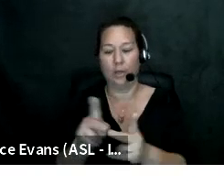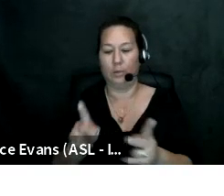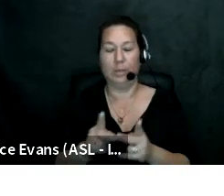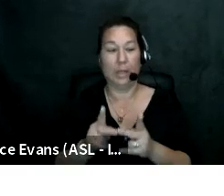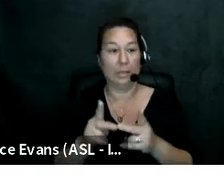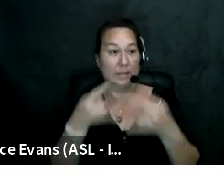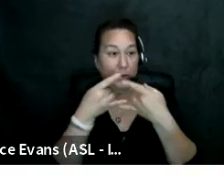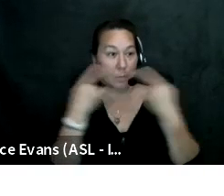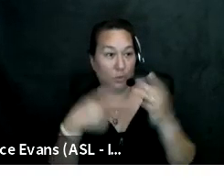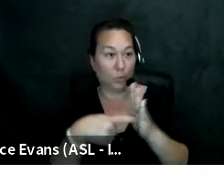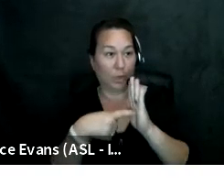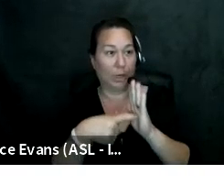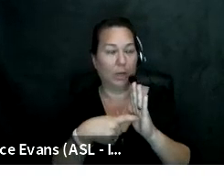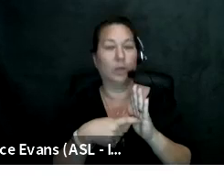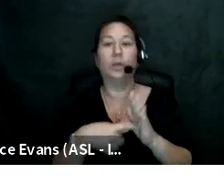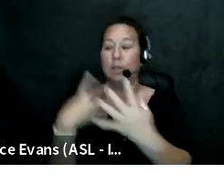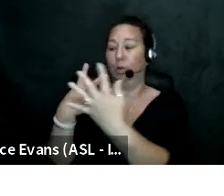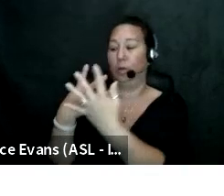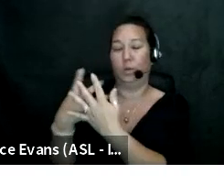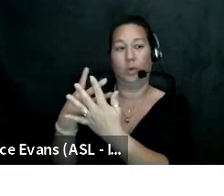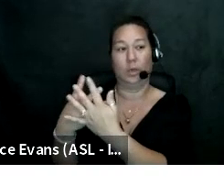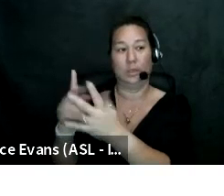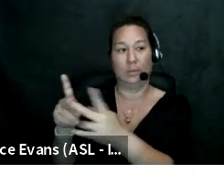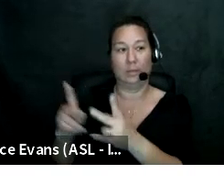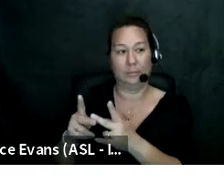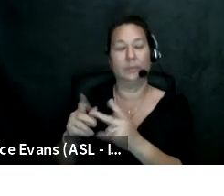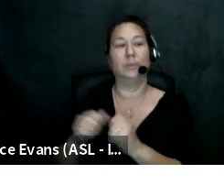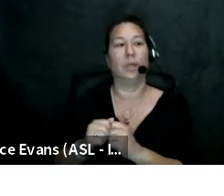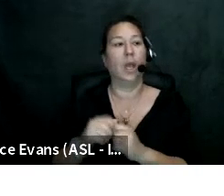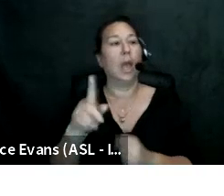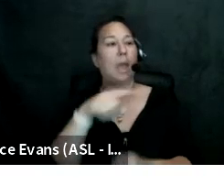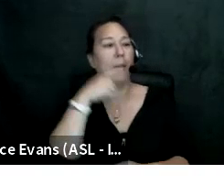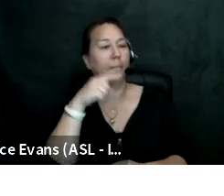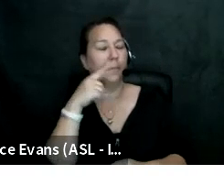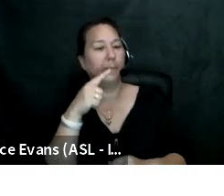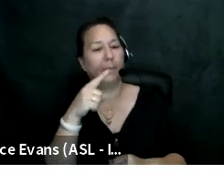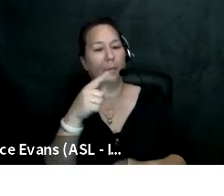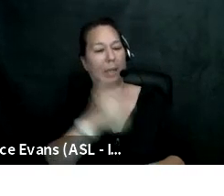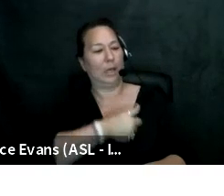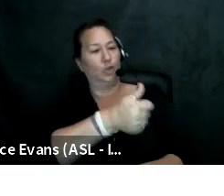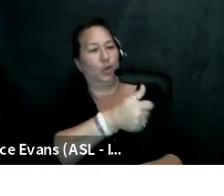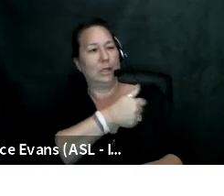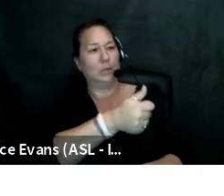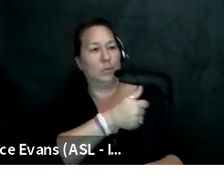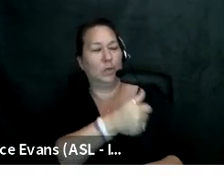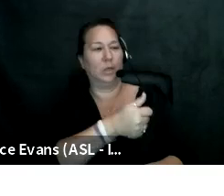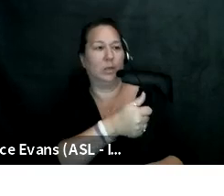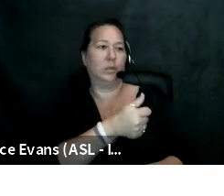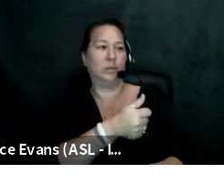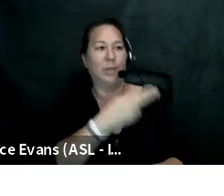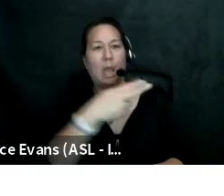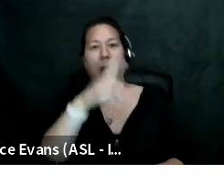correctional facilities and public transit and public transit